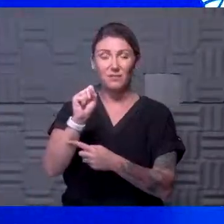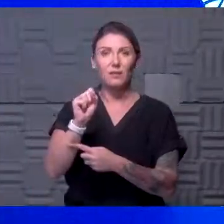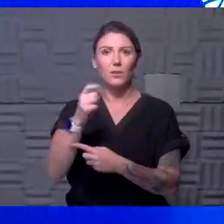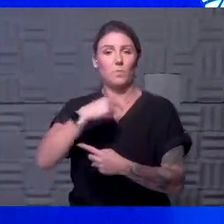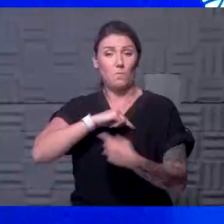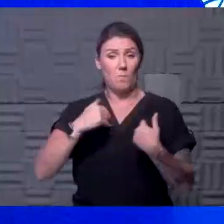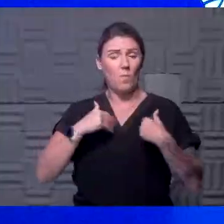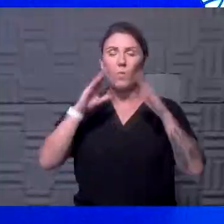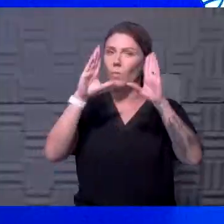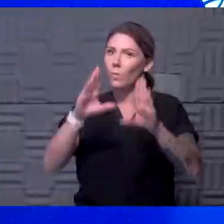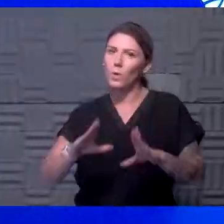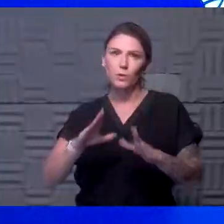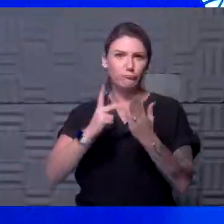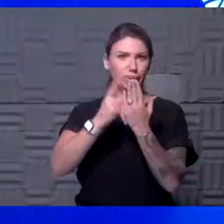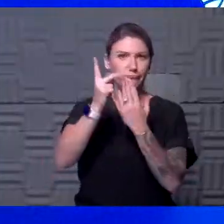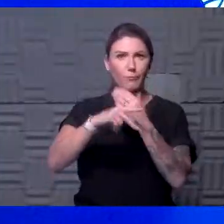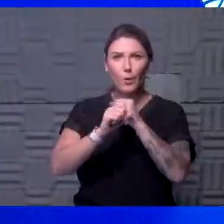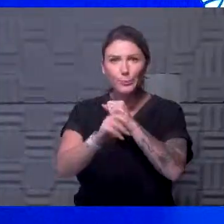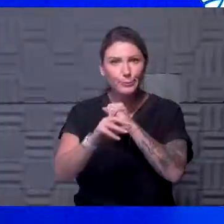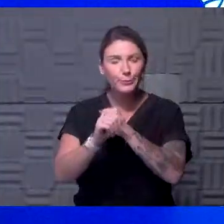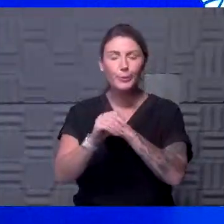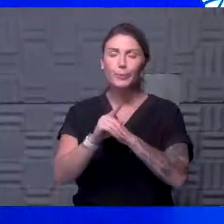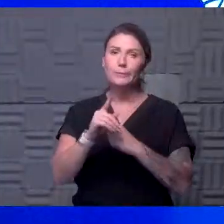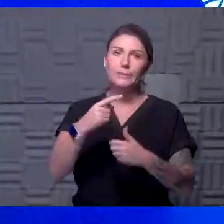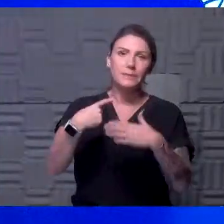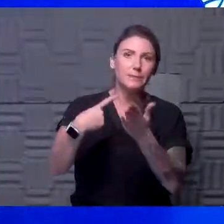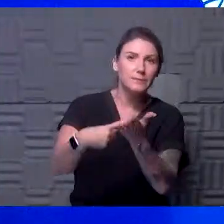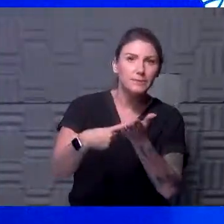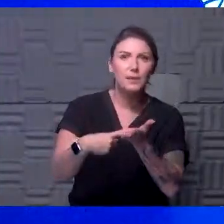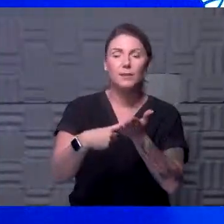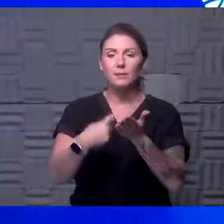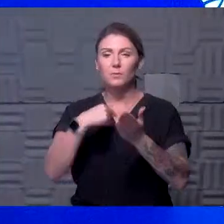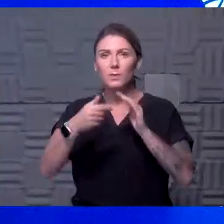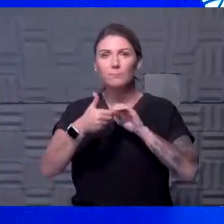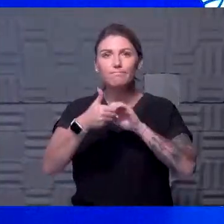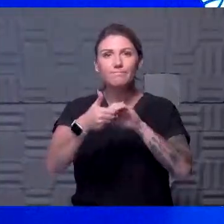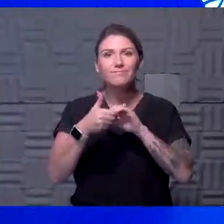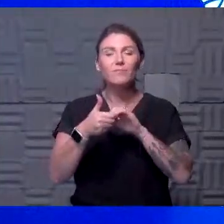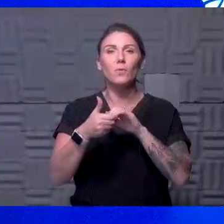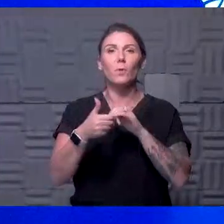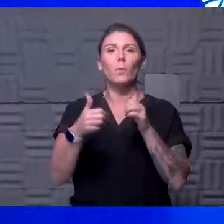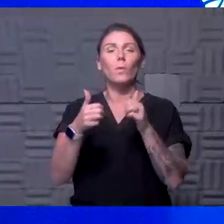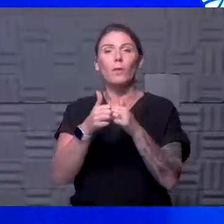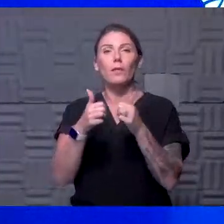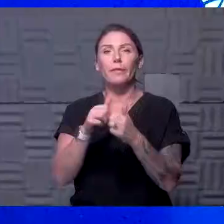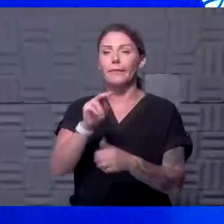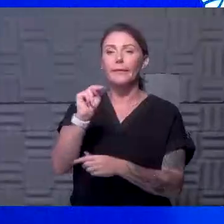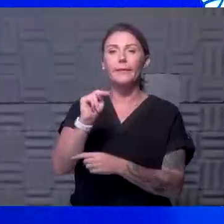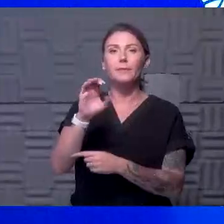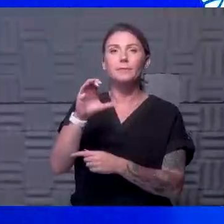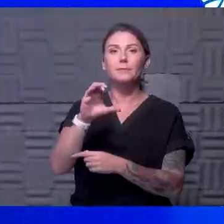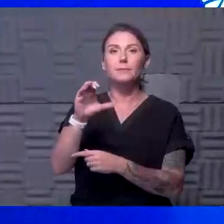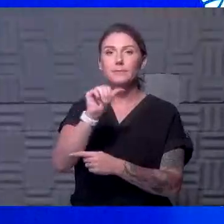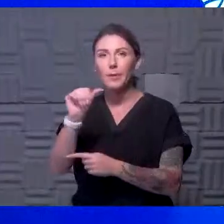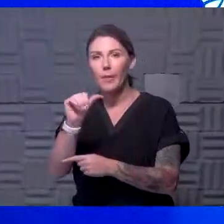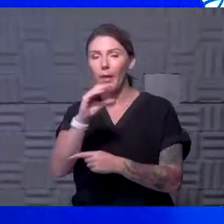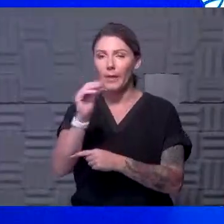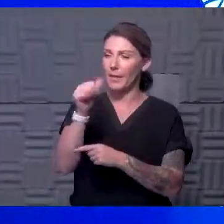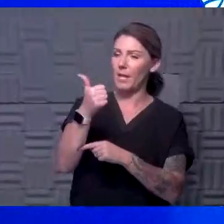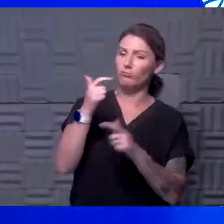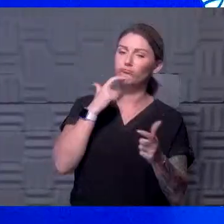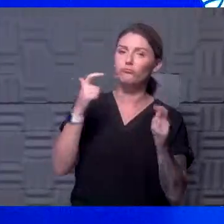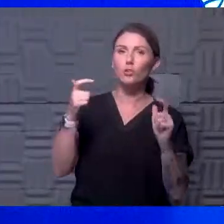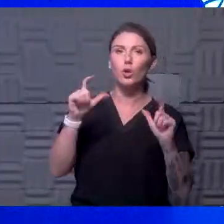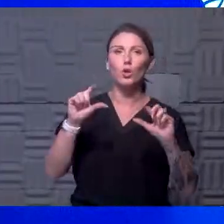we did have a great program on it. Tim Beaver did a great job. We've been working closely with the NCAA, the Big 12, and other groups to try and establish